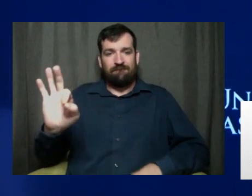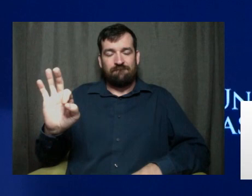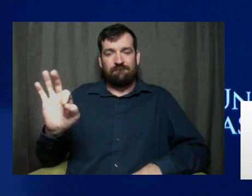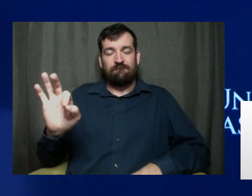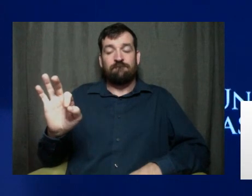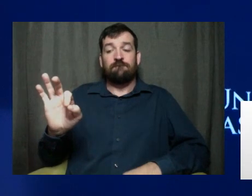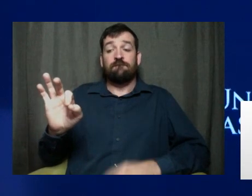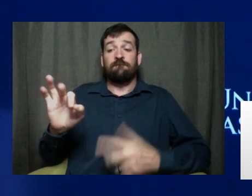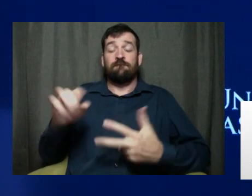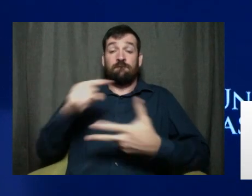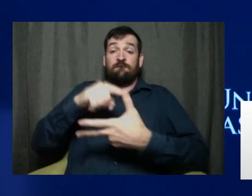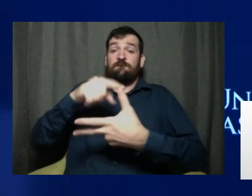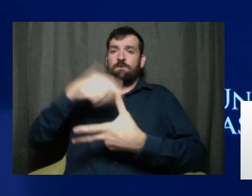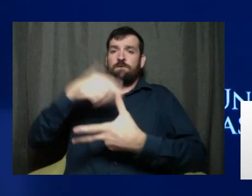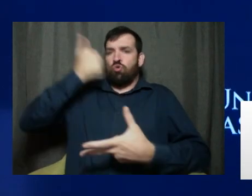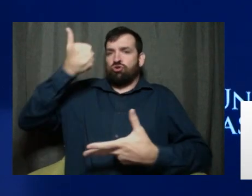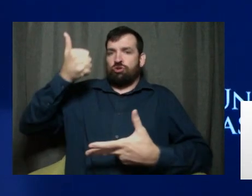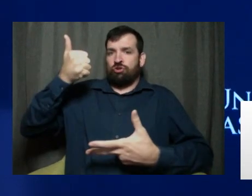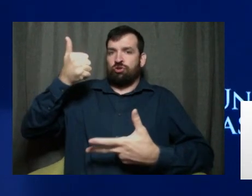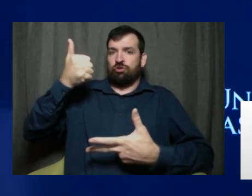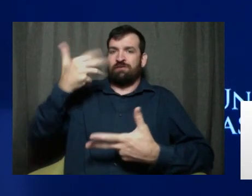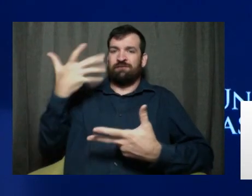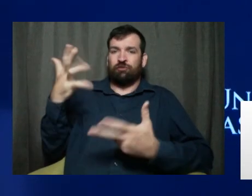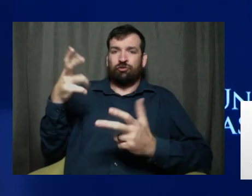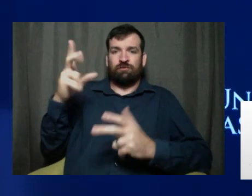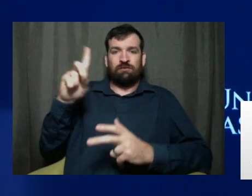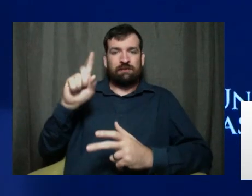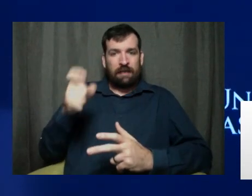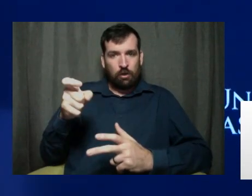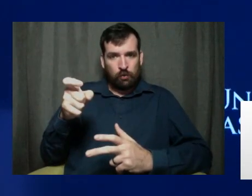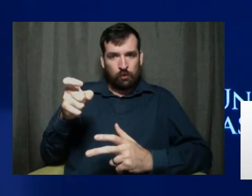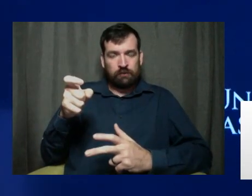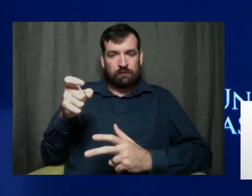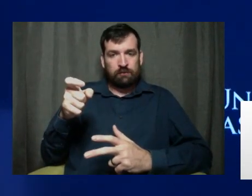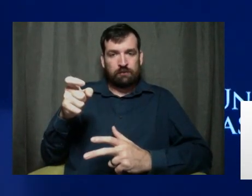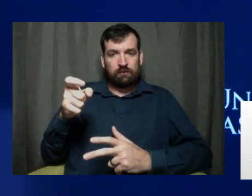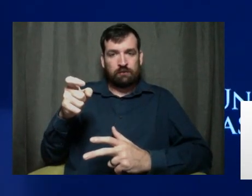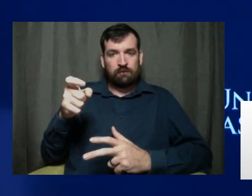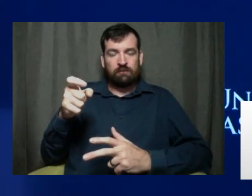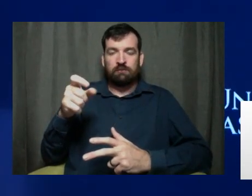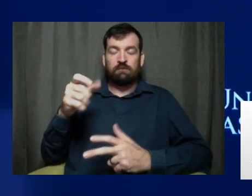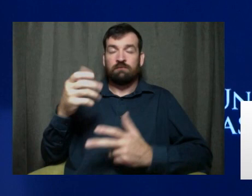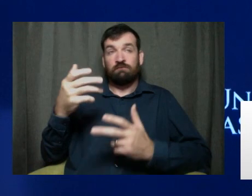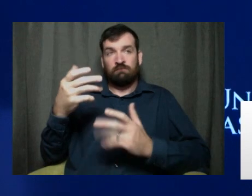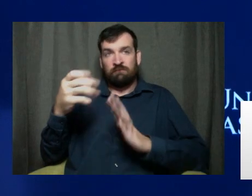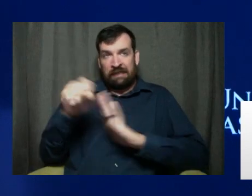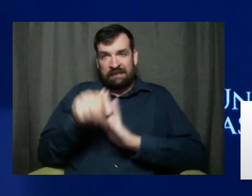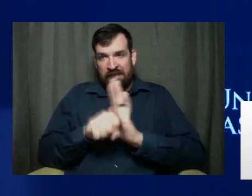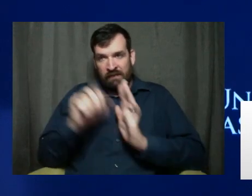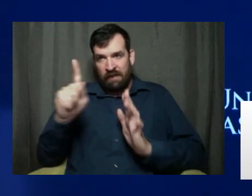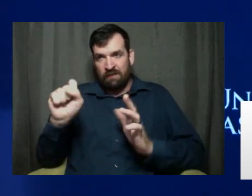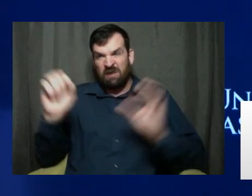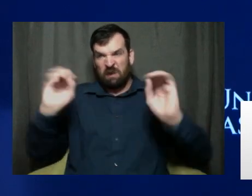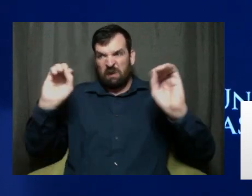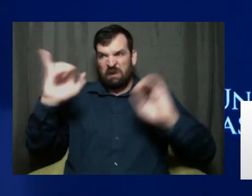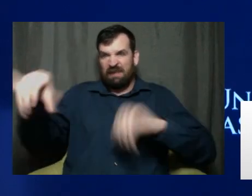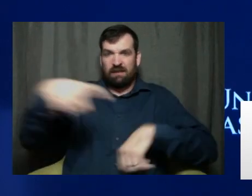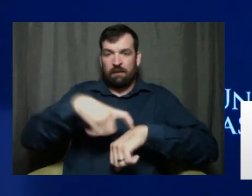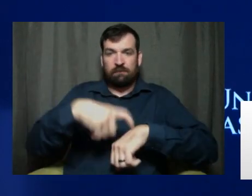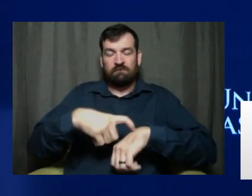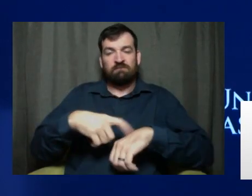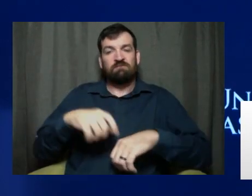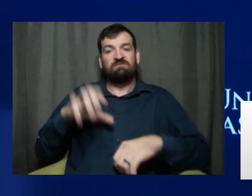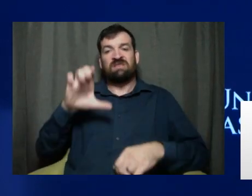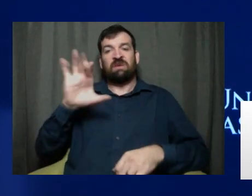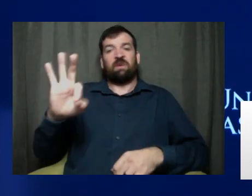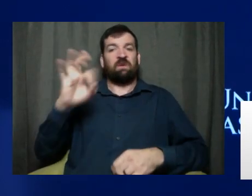oldest, when she was diagnosed, the state of Kansas, and really nobody was at that point in time, had cystic fibrosis on their newborn